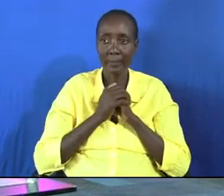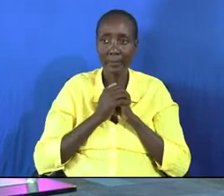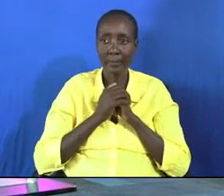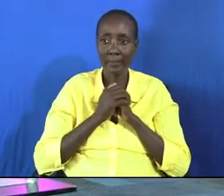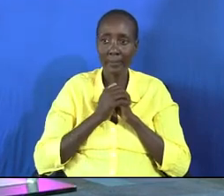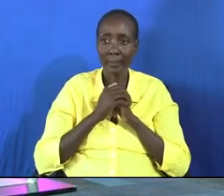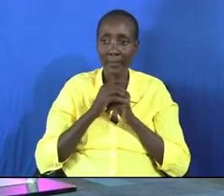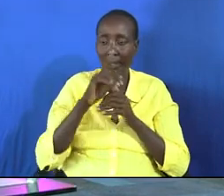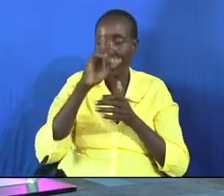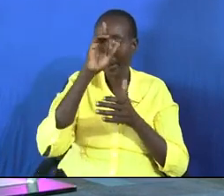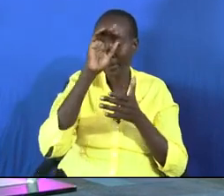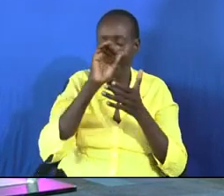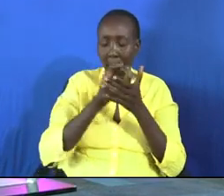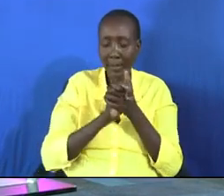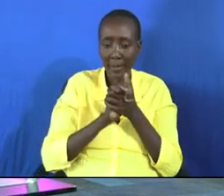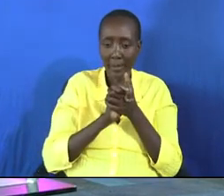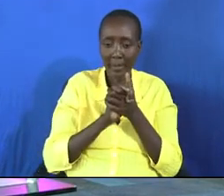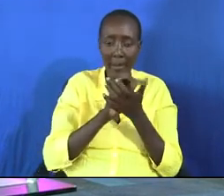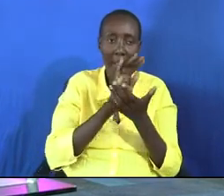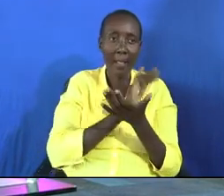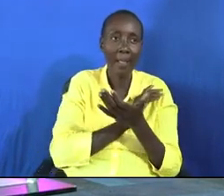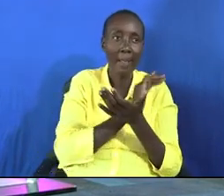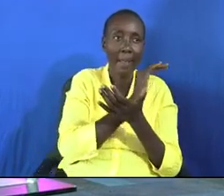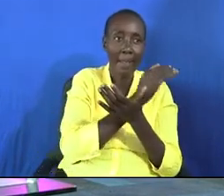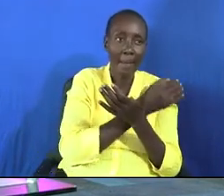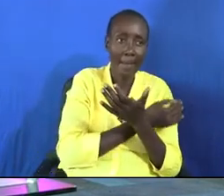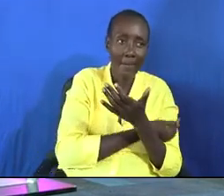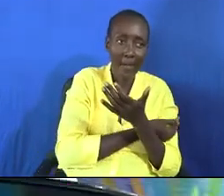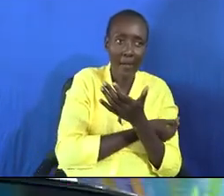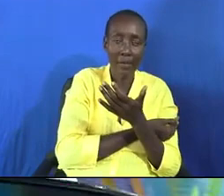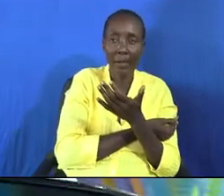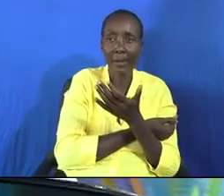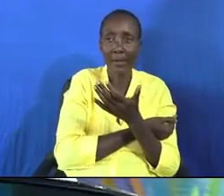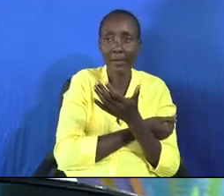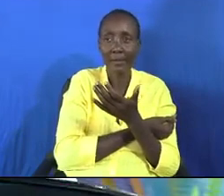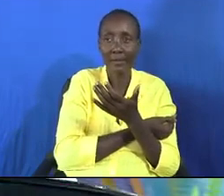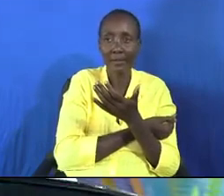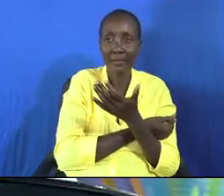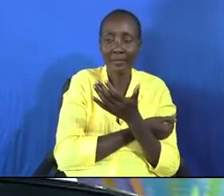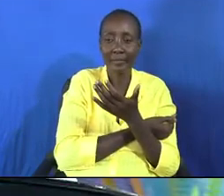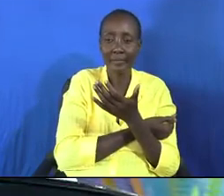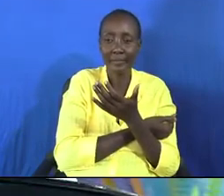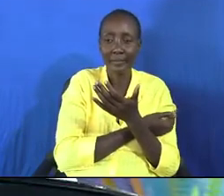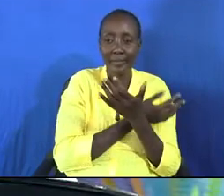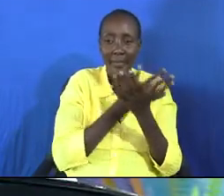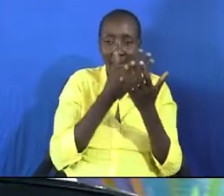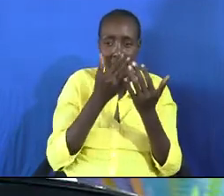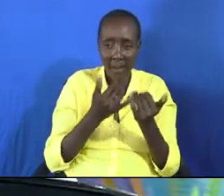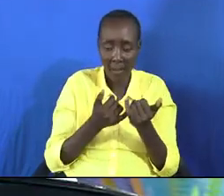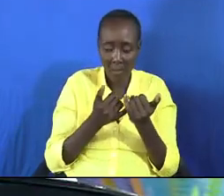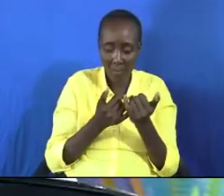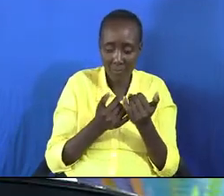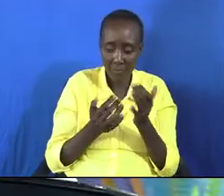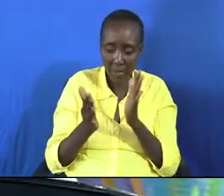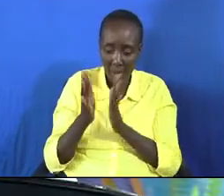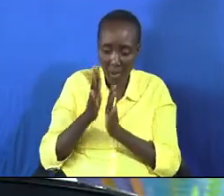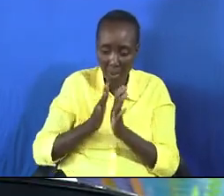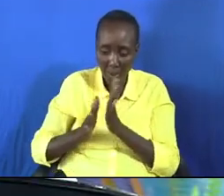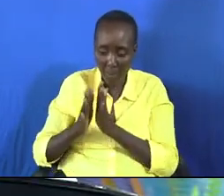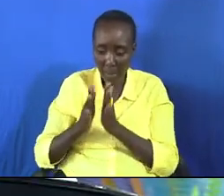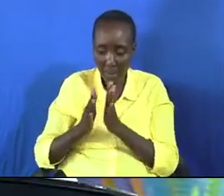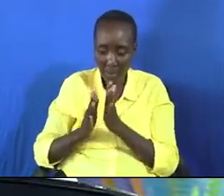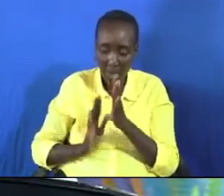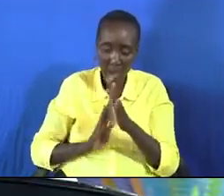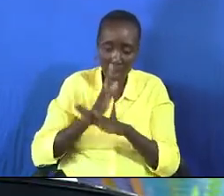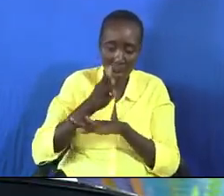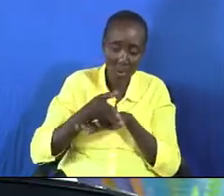he believed in the power of confession. He is told now, "Prepare, because we are crossing